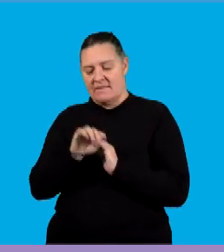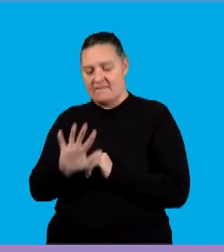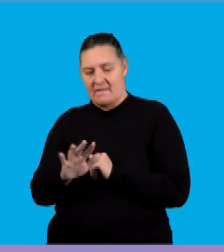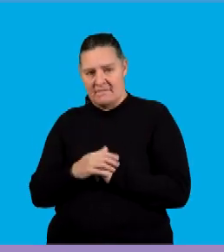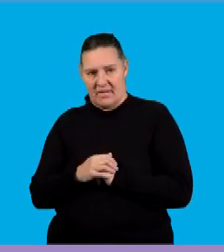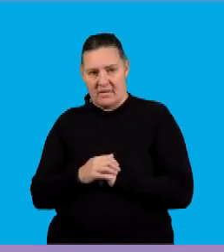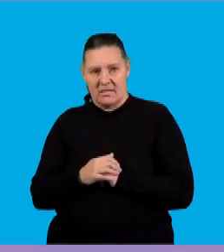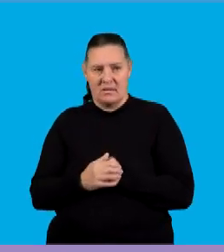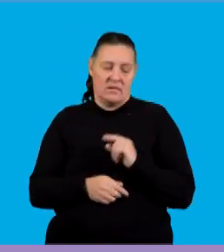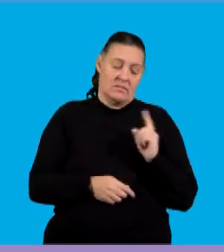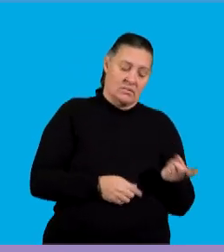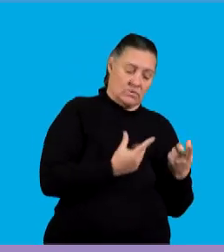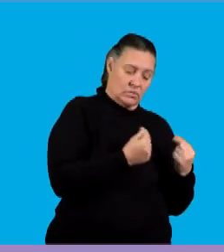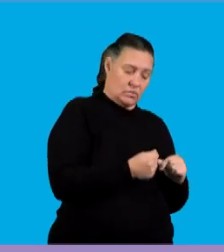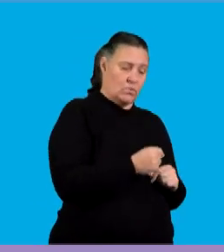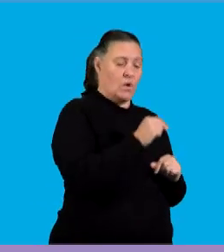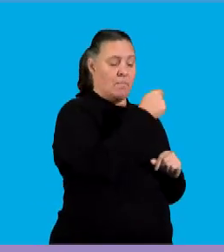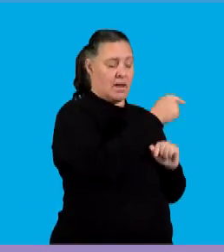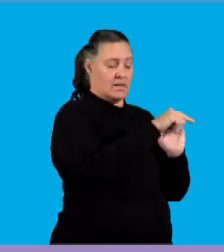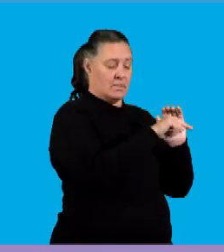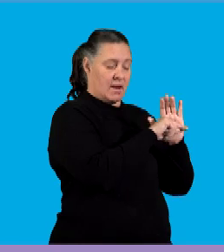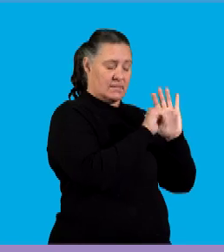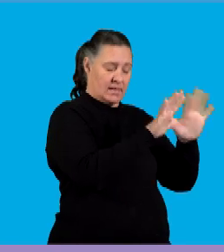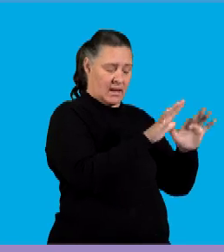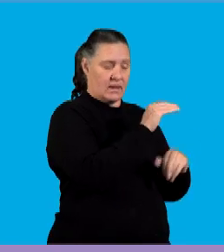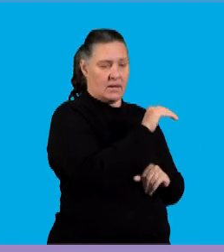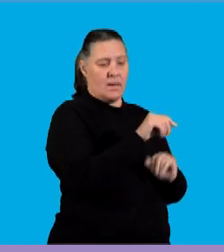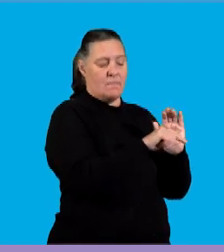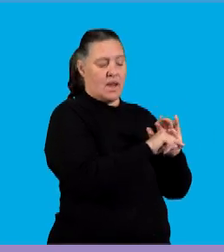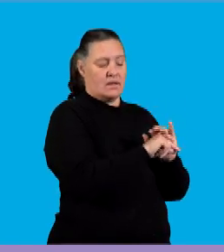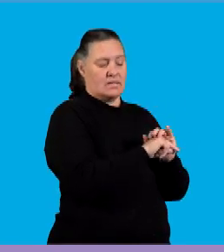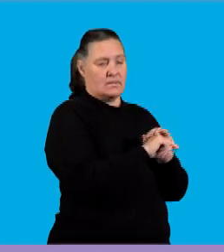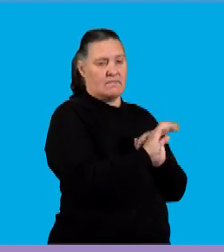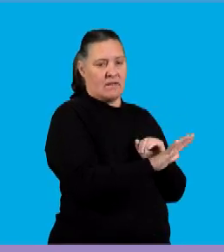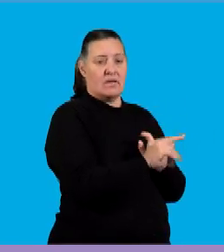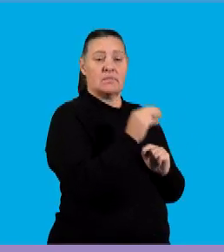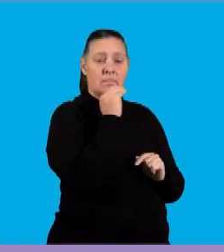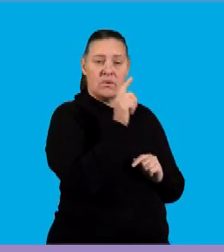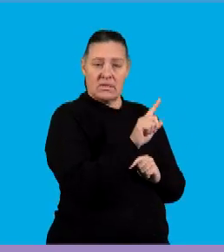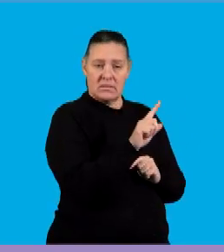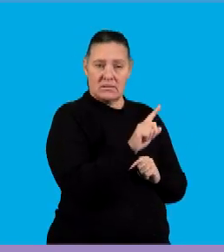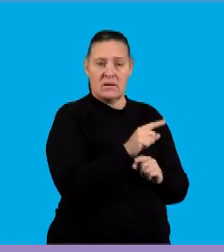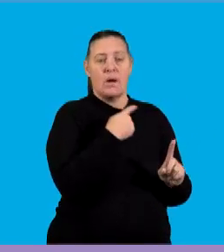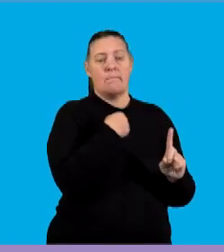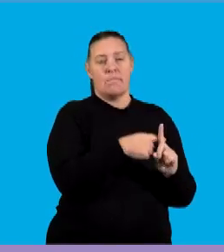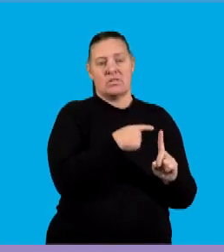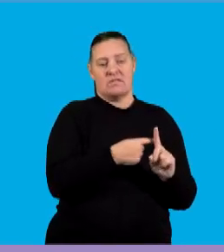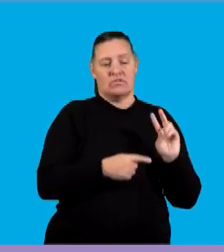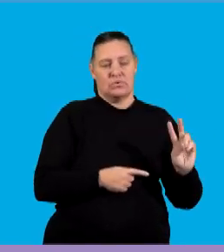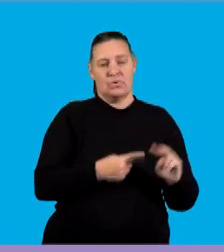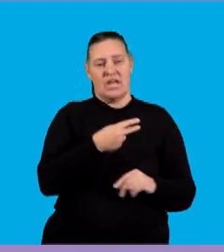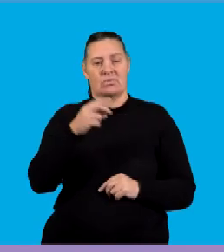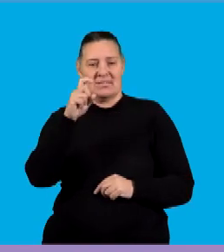is equals to a positive 2, because negative 10 divided by negative 5 leaves us with a positive 2. So